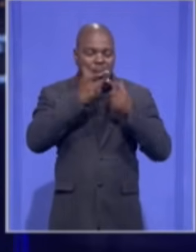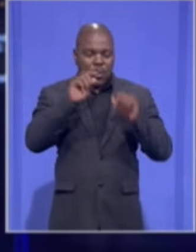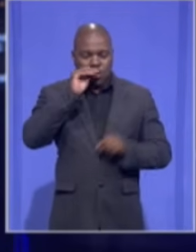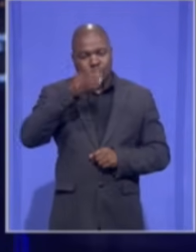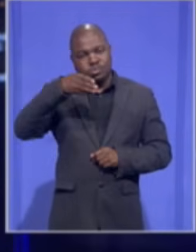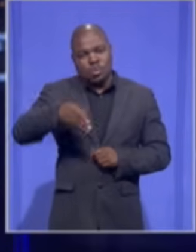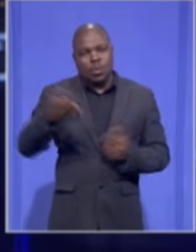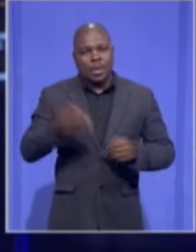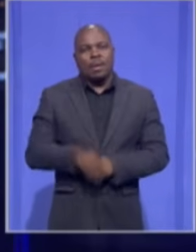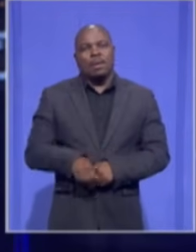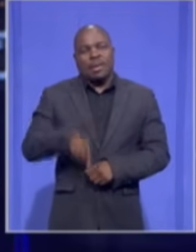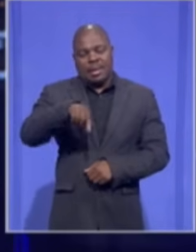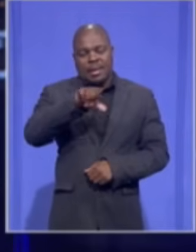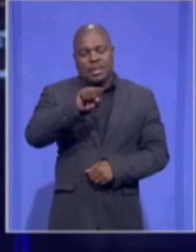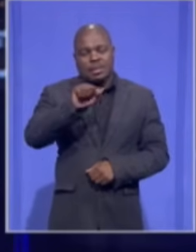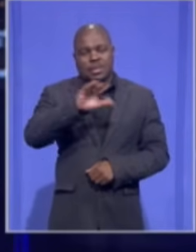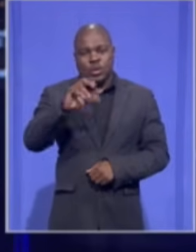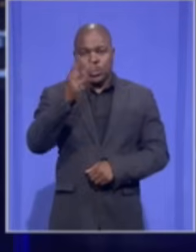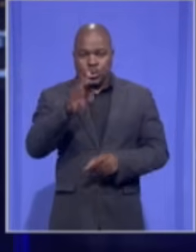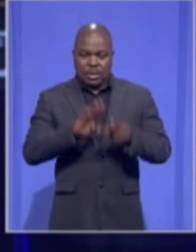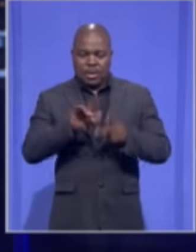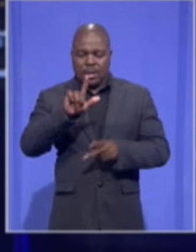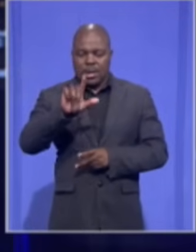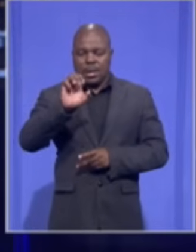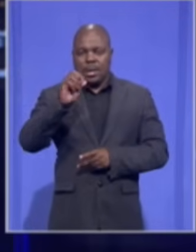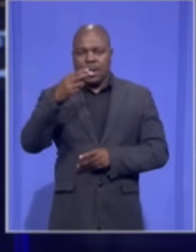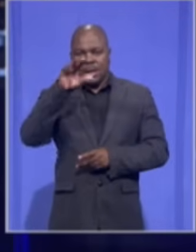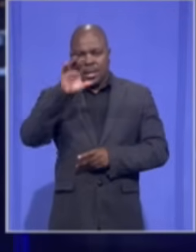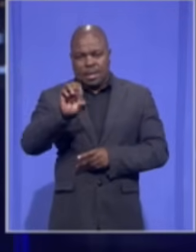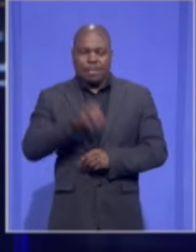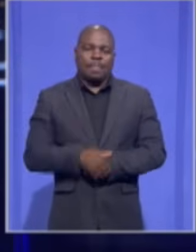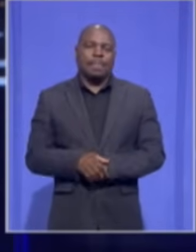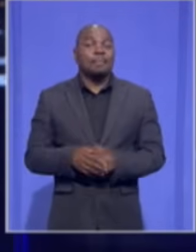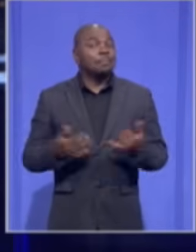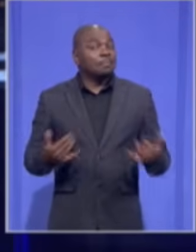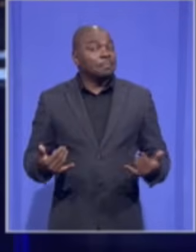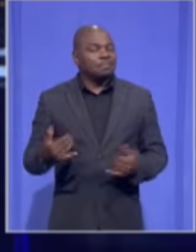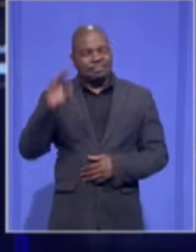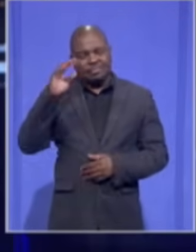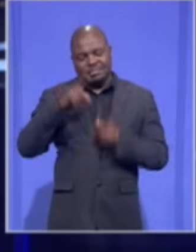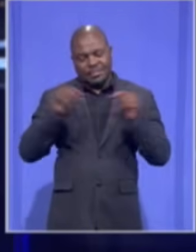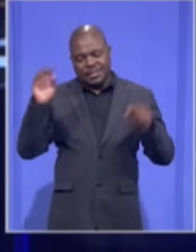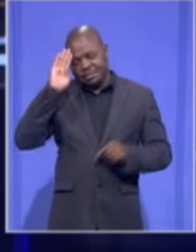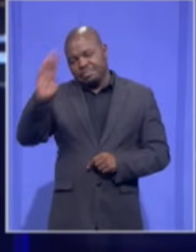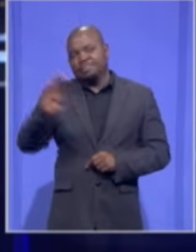phirimana ho hona mona ho SABC 2 le ho lehae. Mui sala hantle.